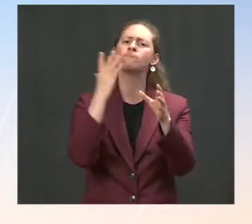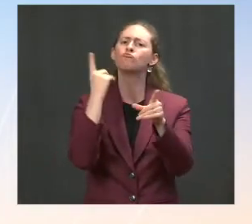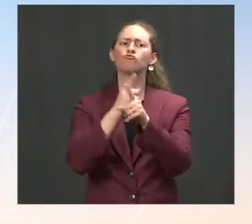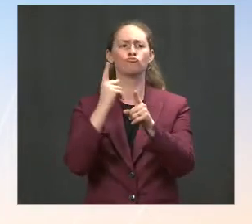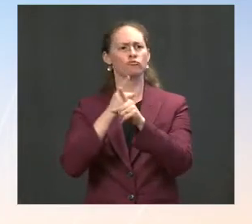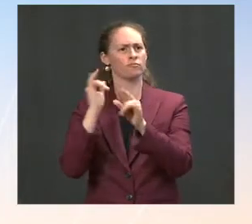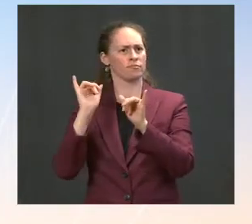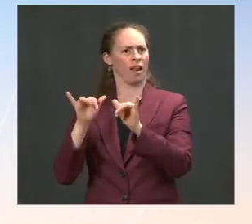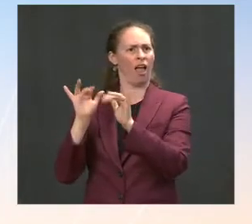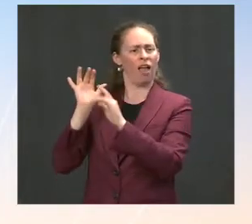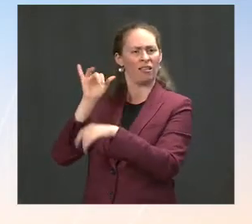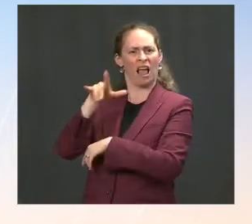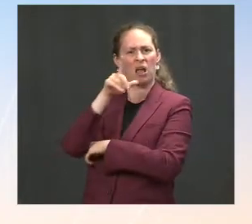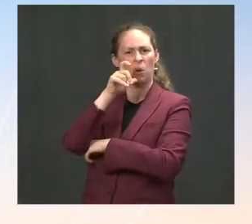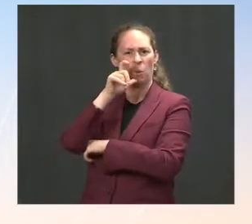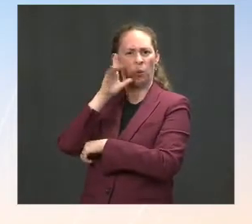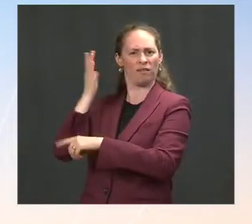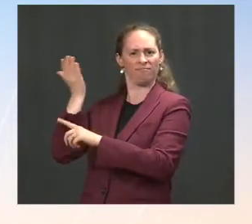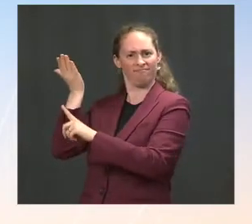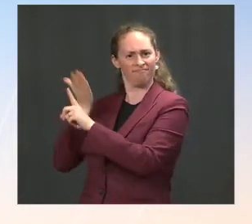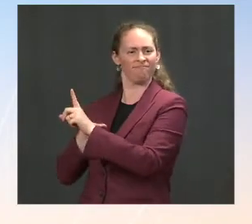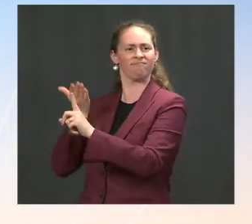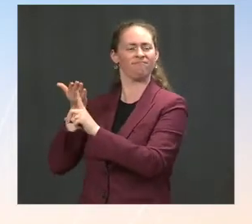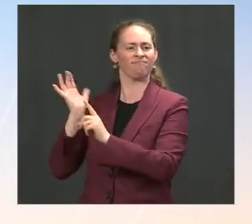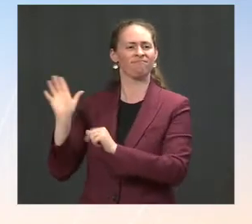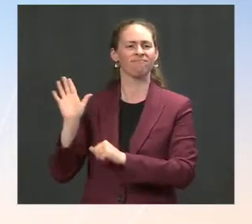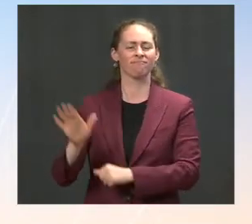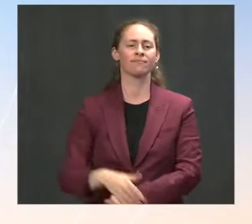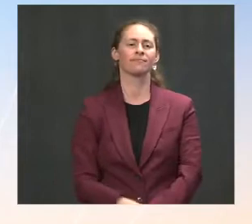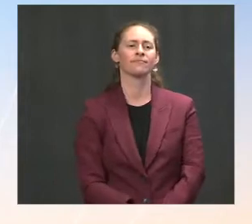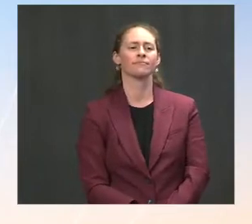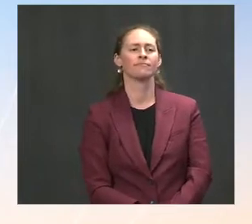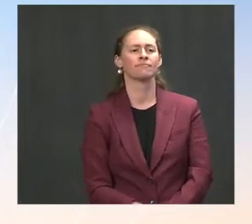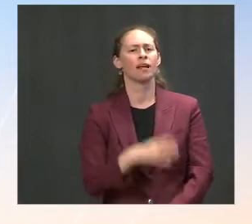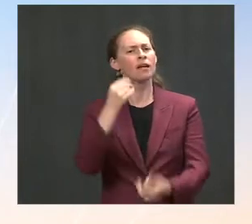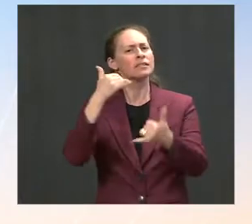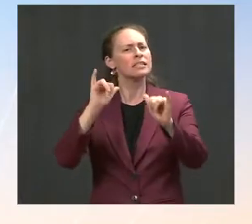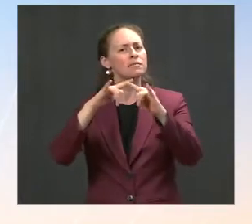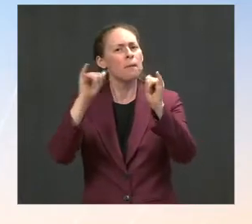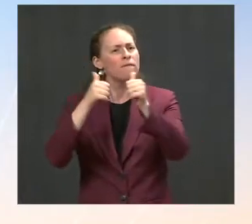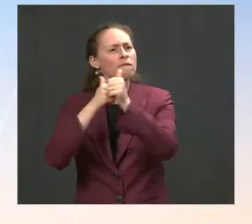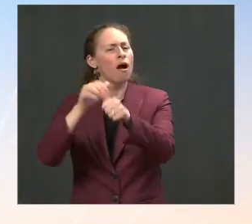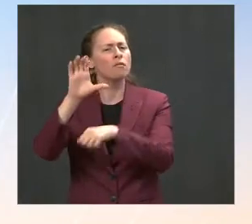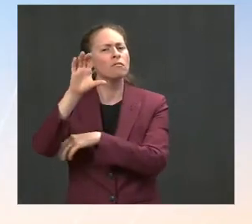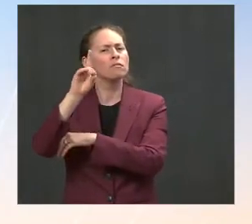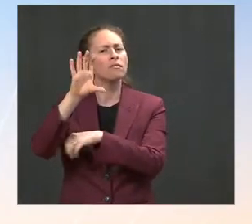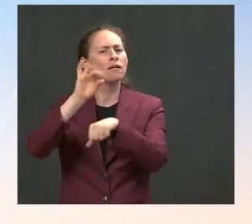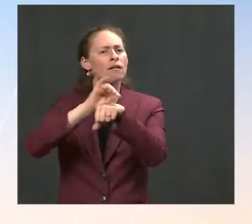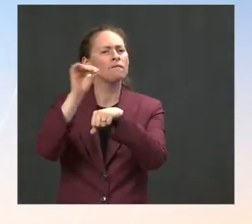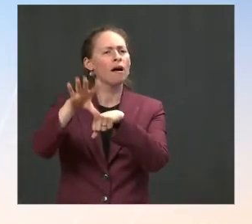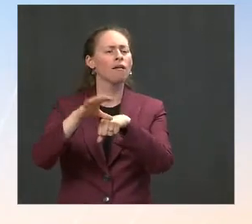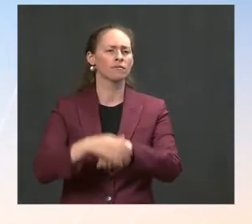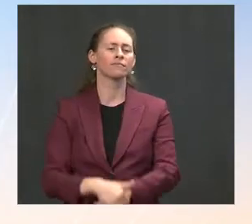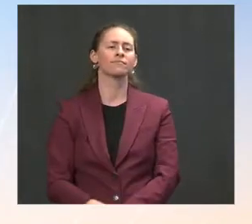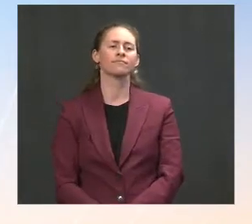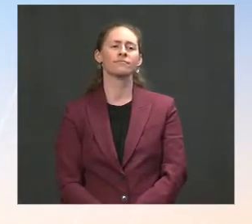United States and is certainly aligned with and appropriate according to those guidelines. As you all know, he has an event later this evening